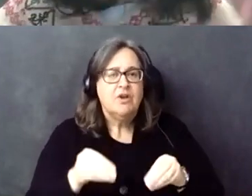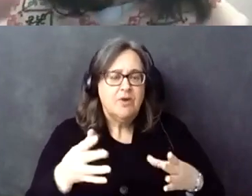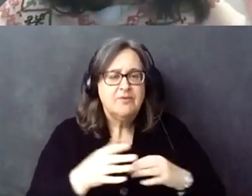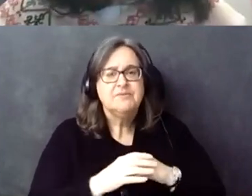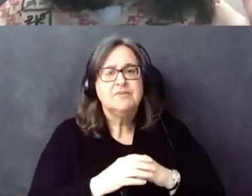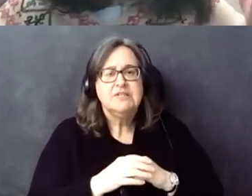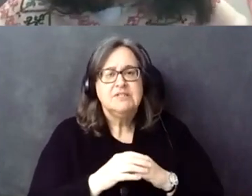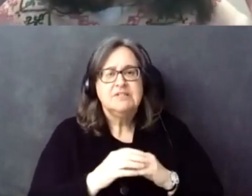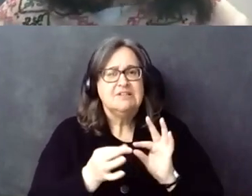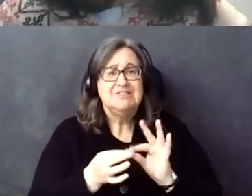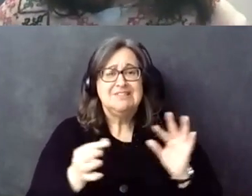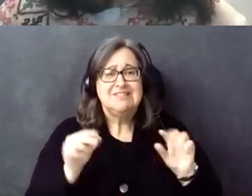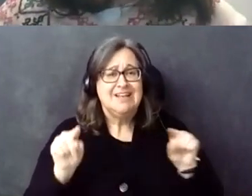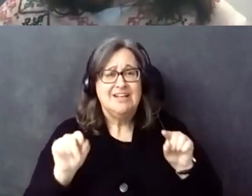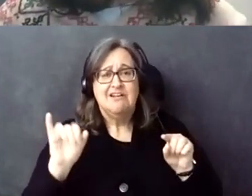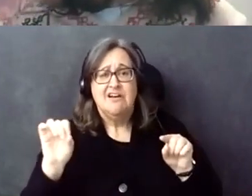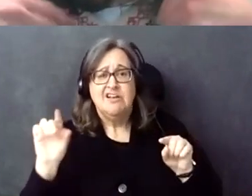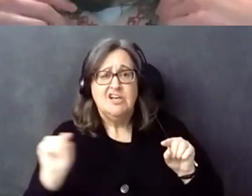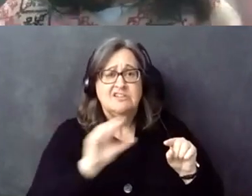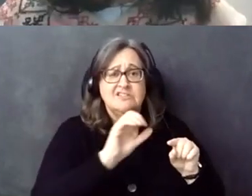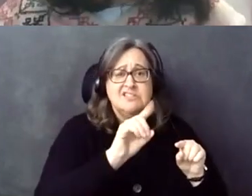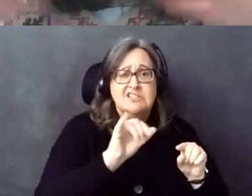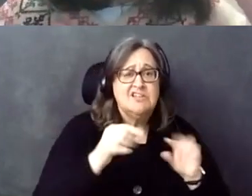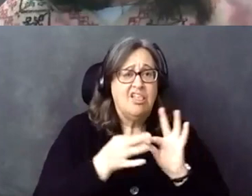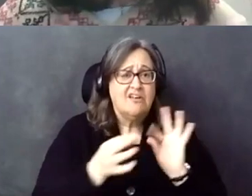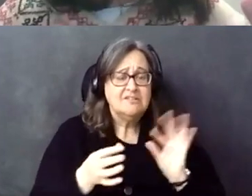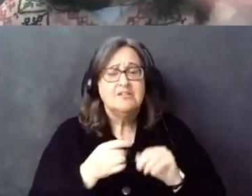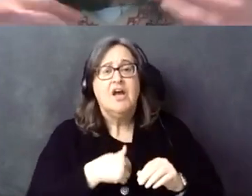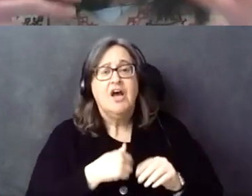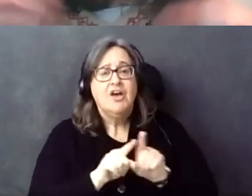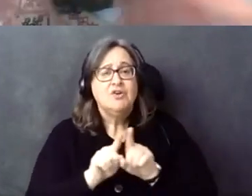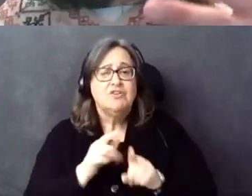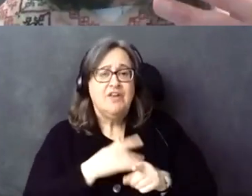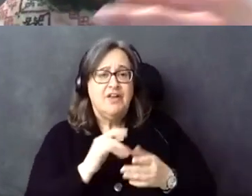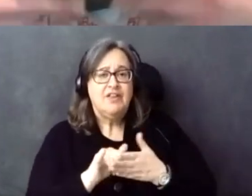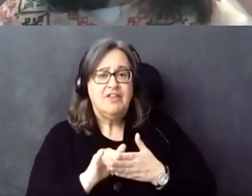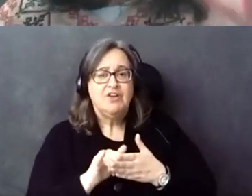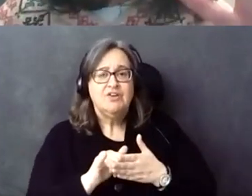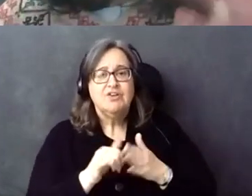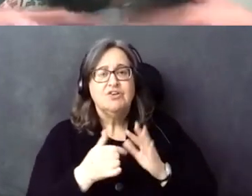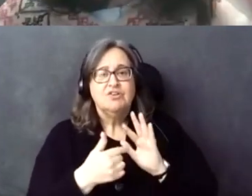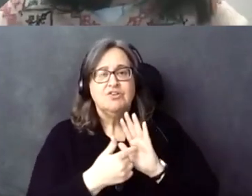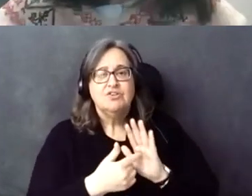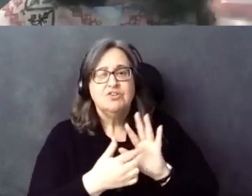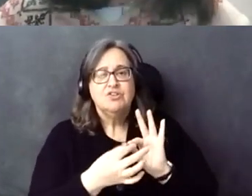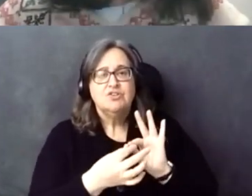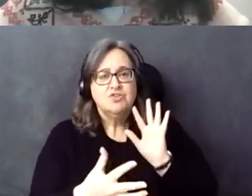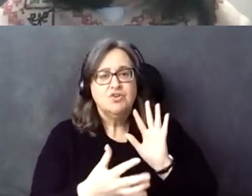that disconnection is really difficult. And so I also feel like that's a reflection of our disconnection with the state, with